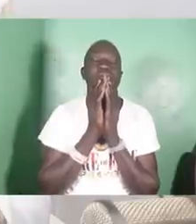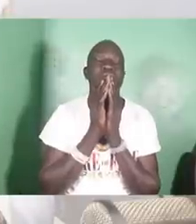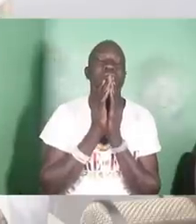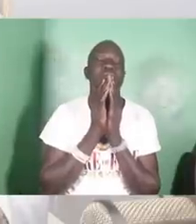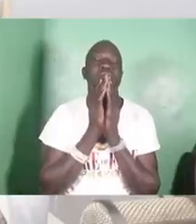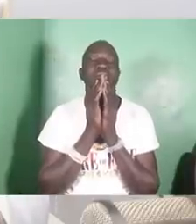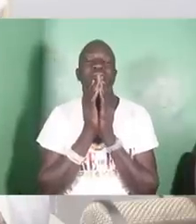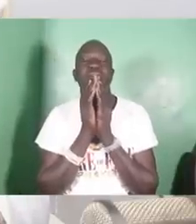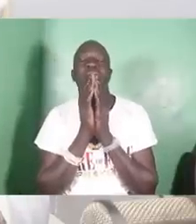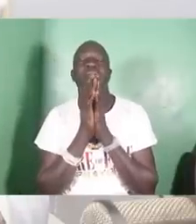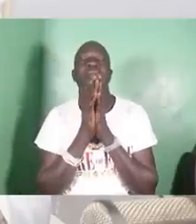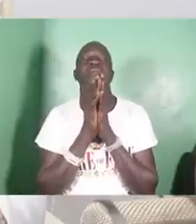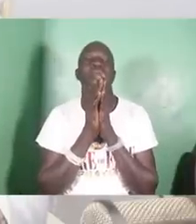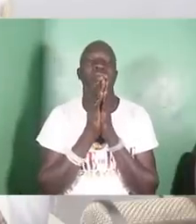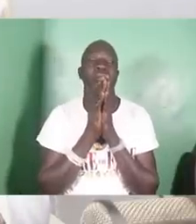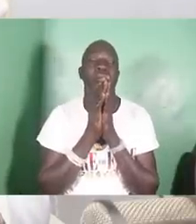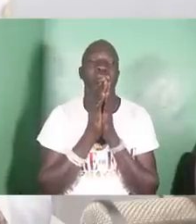gbe, omi na si pin ya.